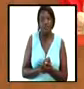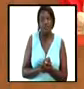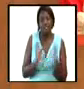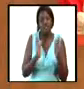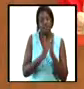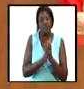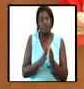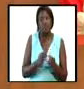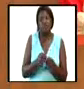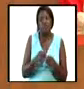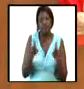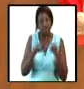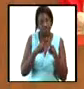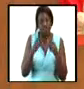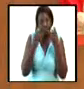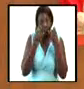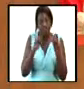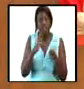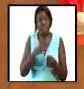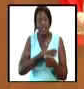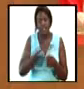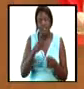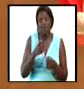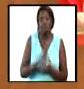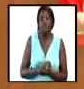Please say it.